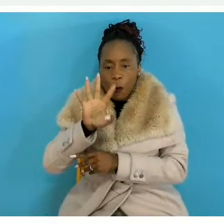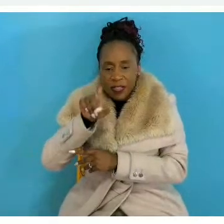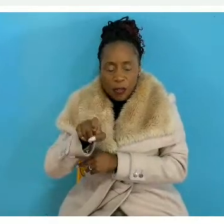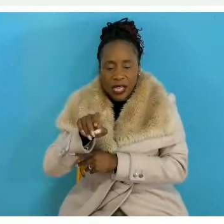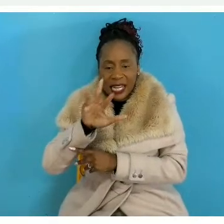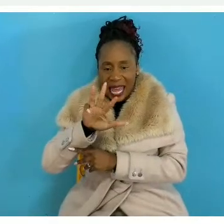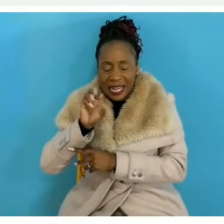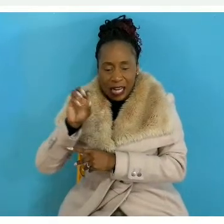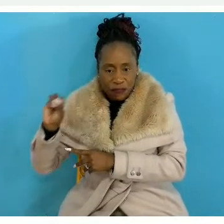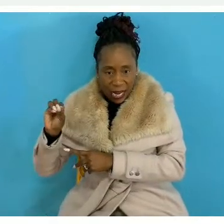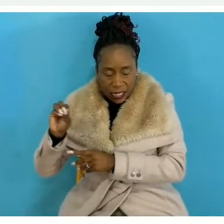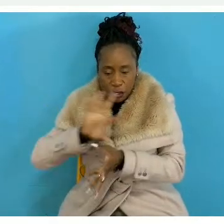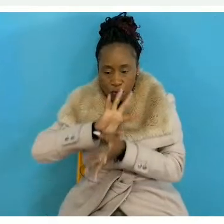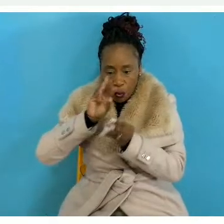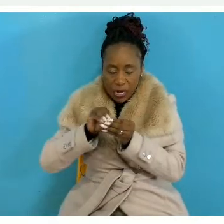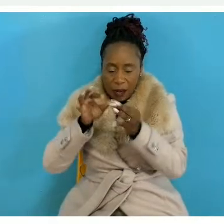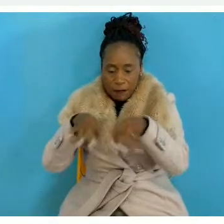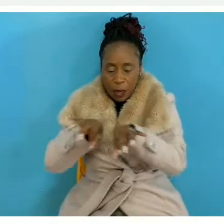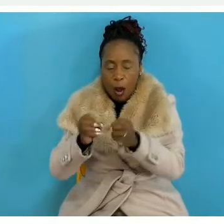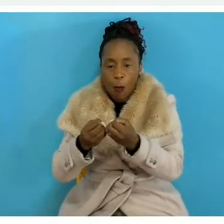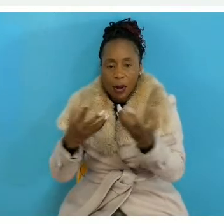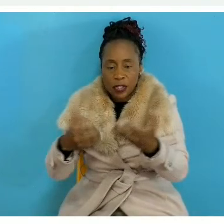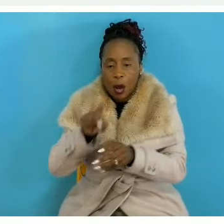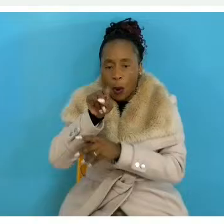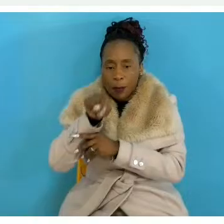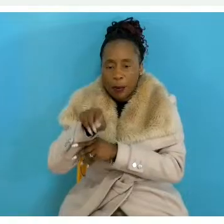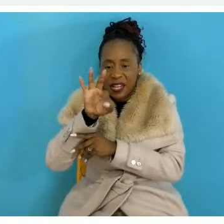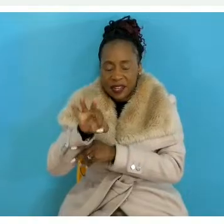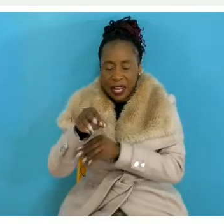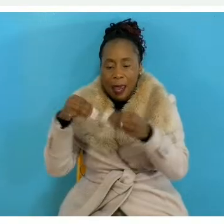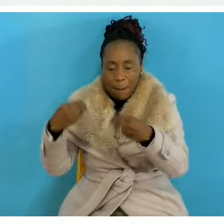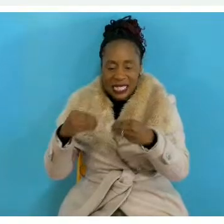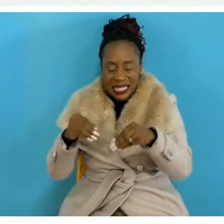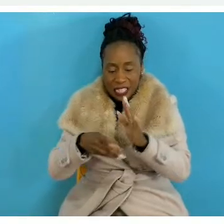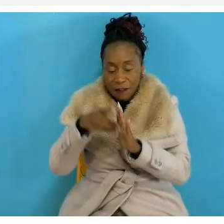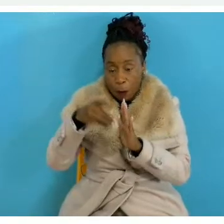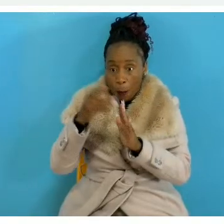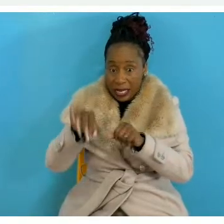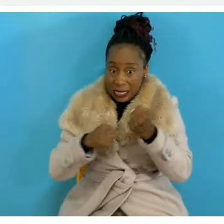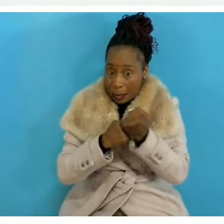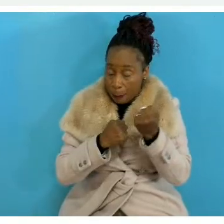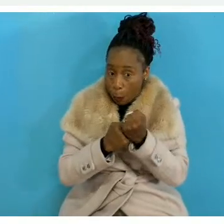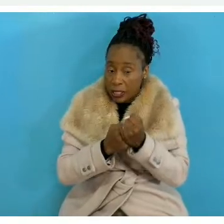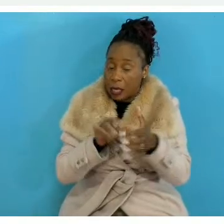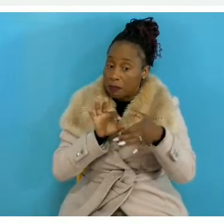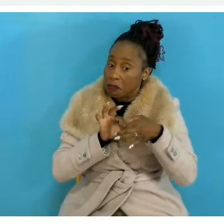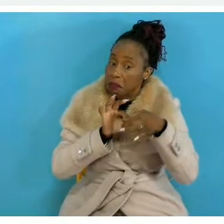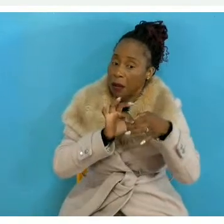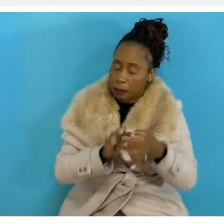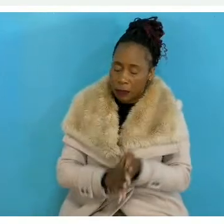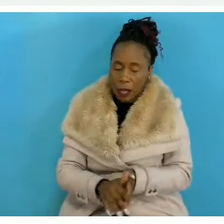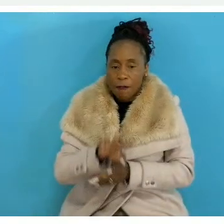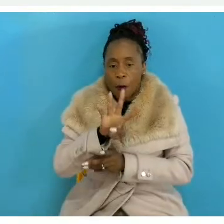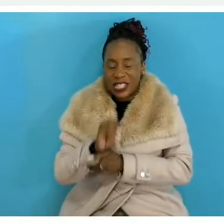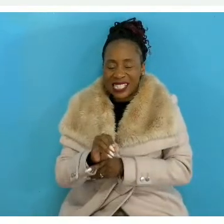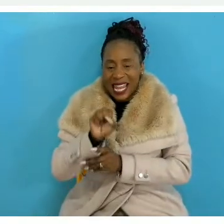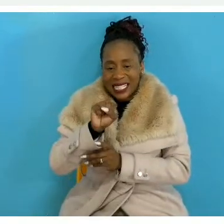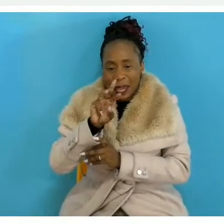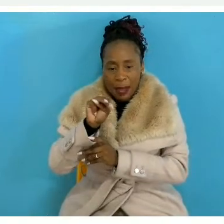34,900, and the total value of 1.3 business development support were committed to 40 SMMEs in